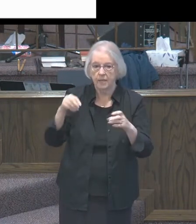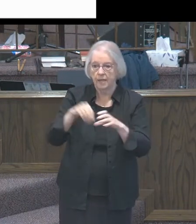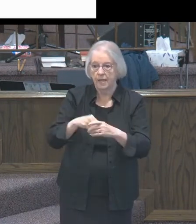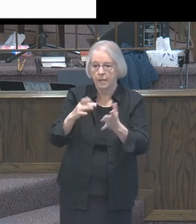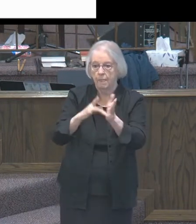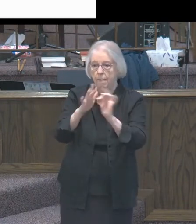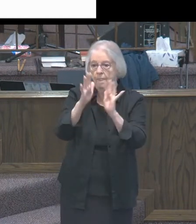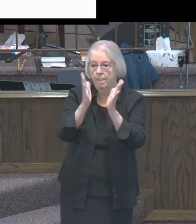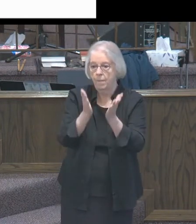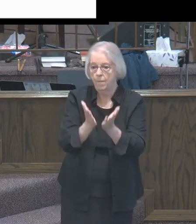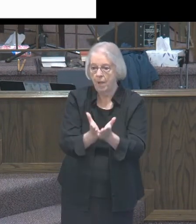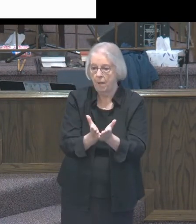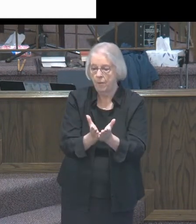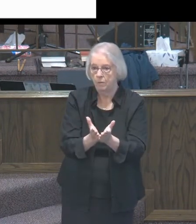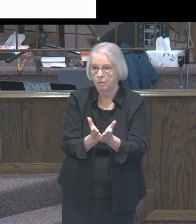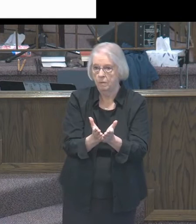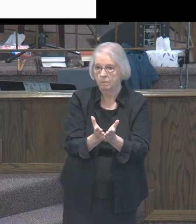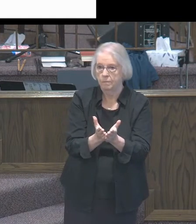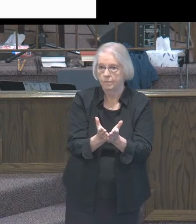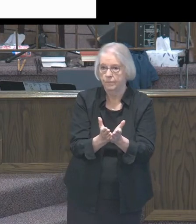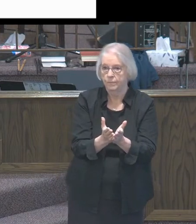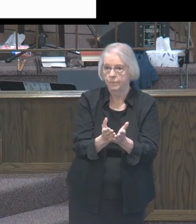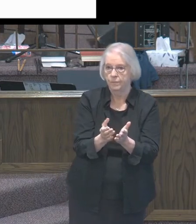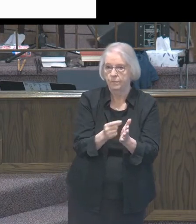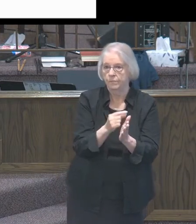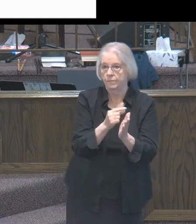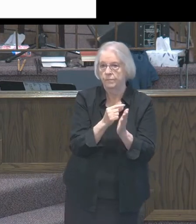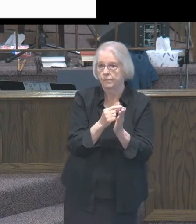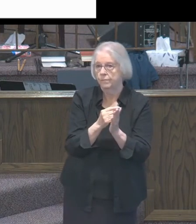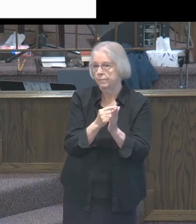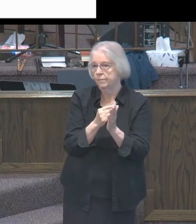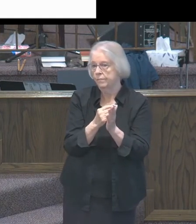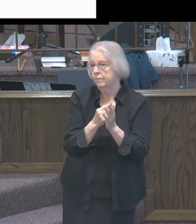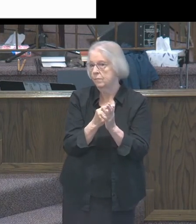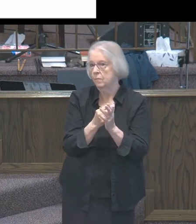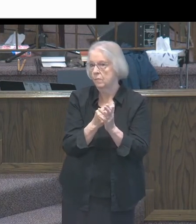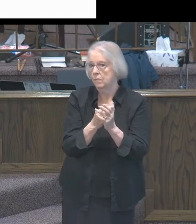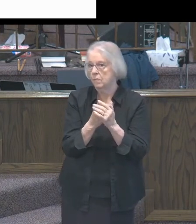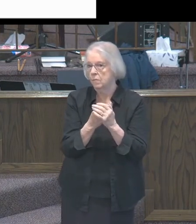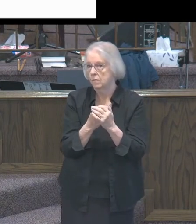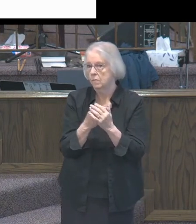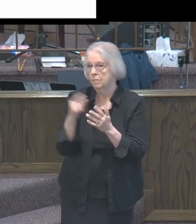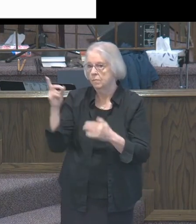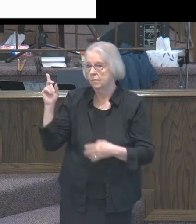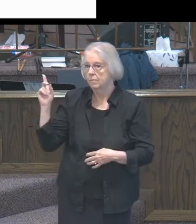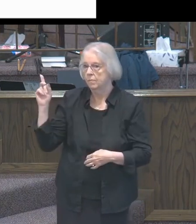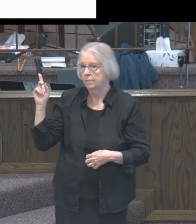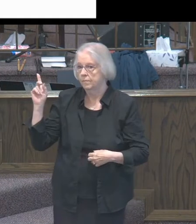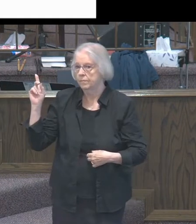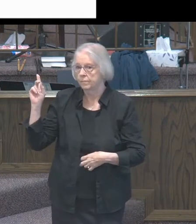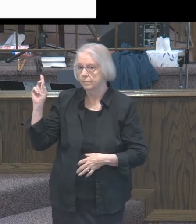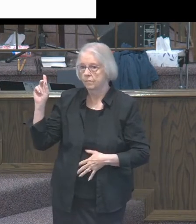Jesus says this, verse 21. He says, this is the bar, all right? And each one of